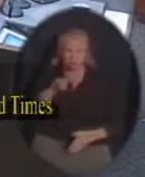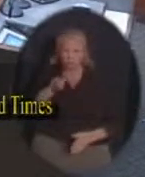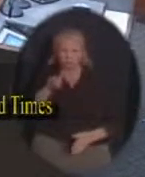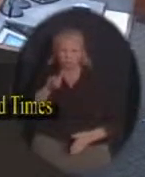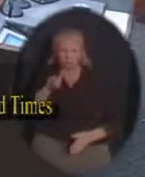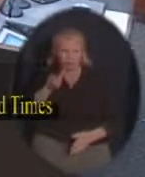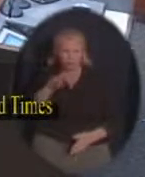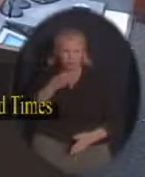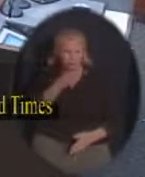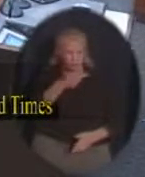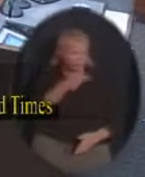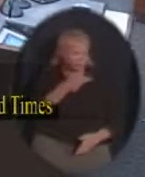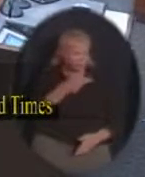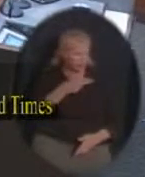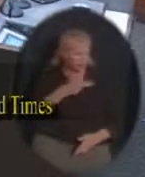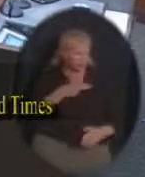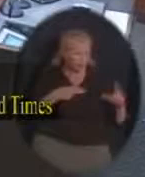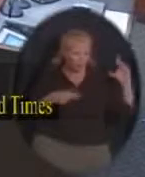No. Did I hear no?